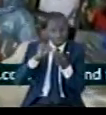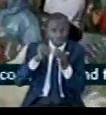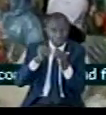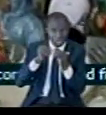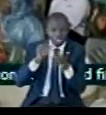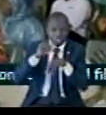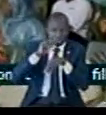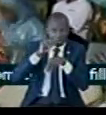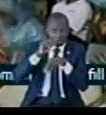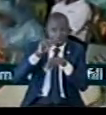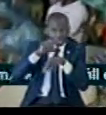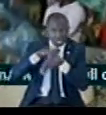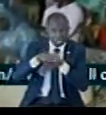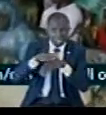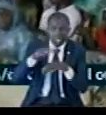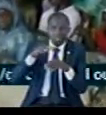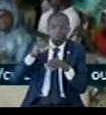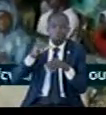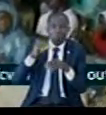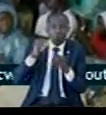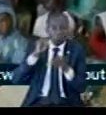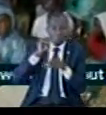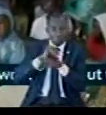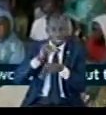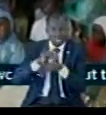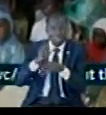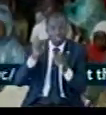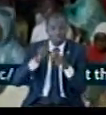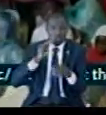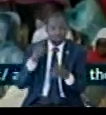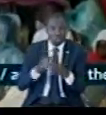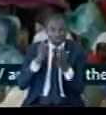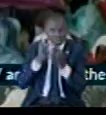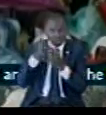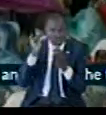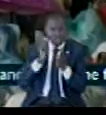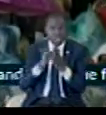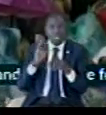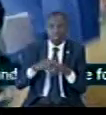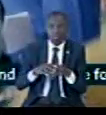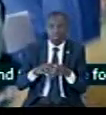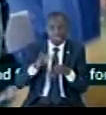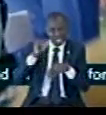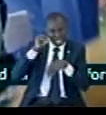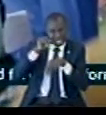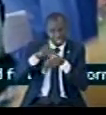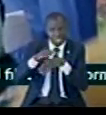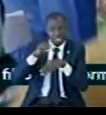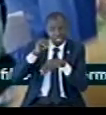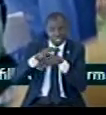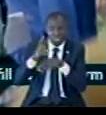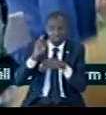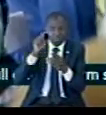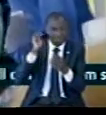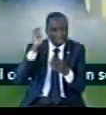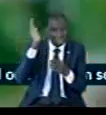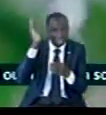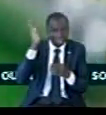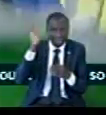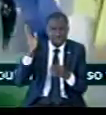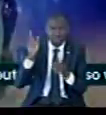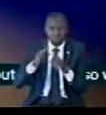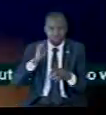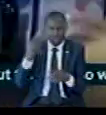Don't sit down until you are attended to. Other participants, you can be, you